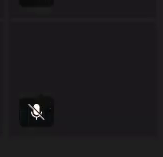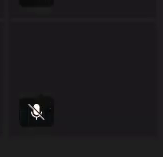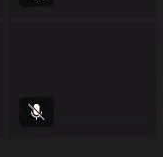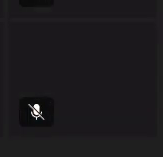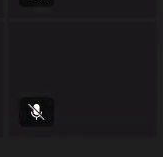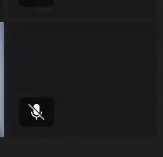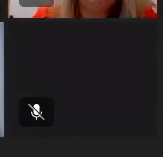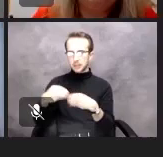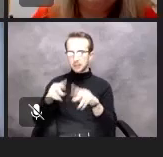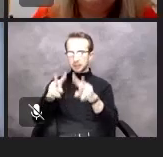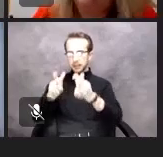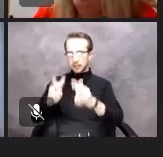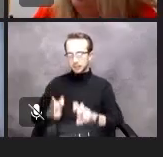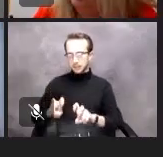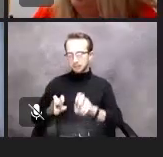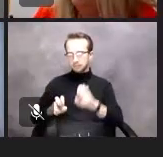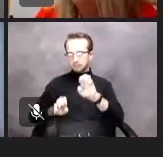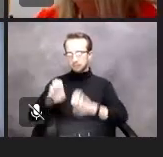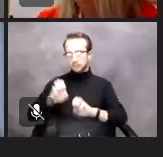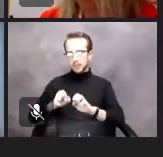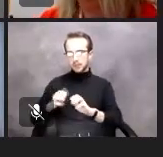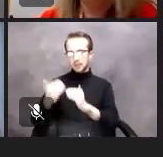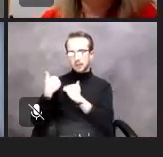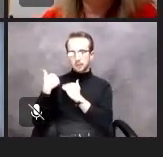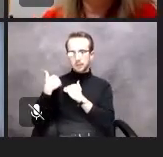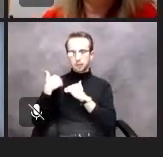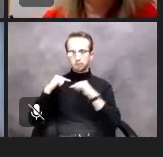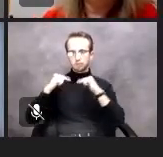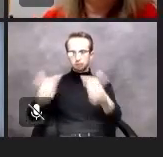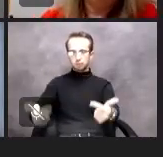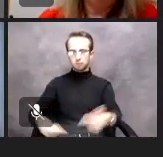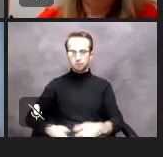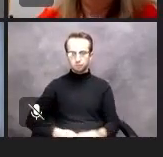Accountability, and I will let them take over.